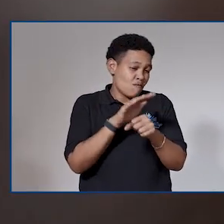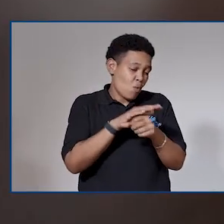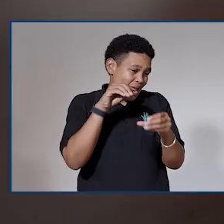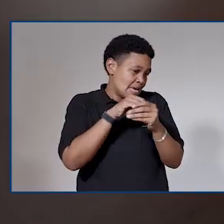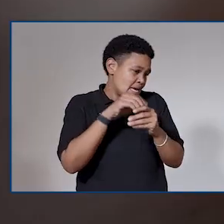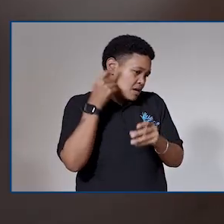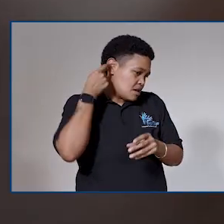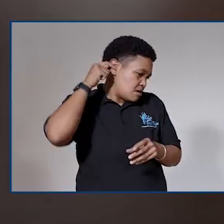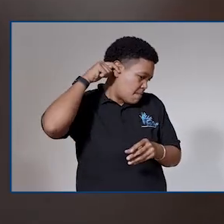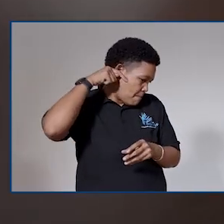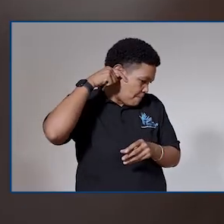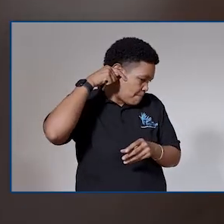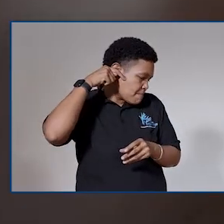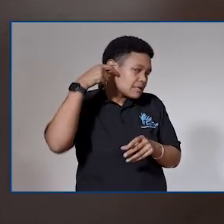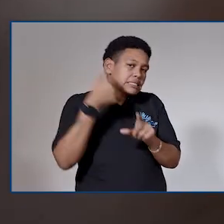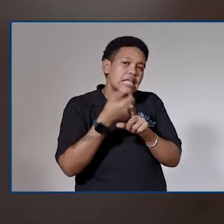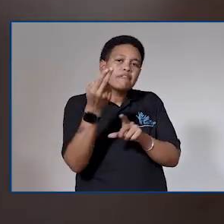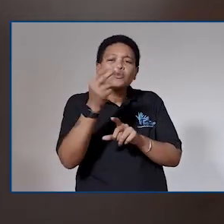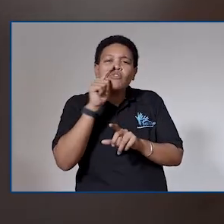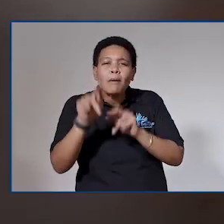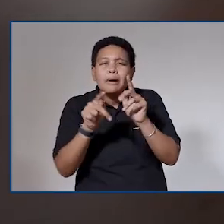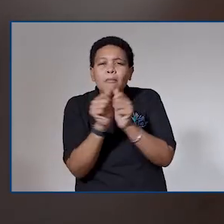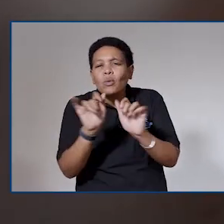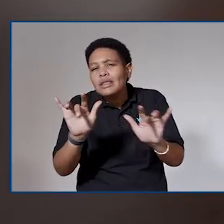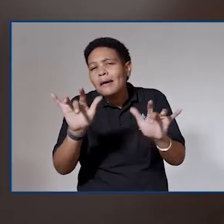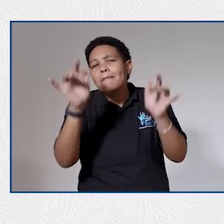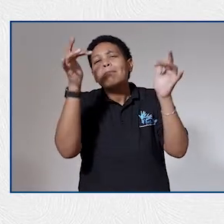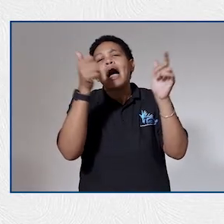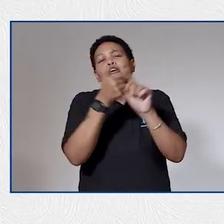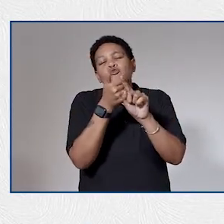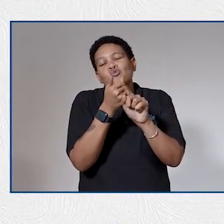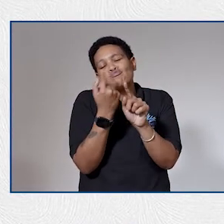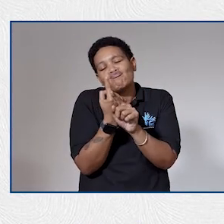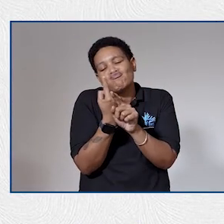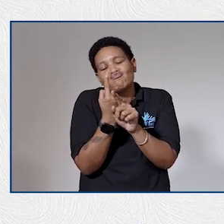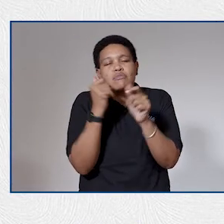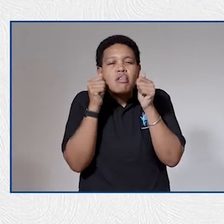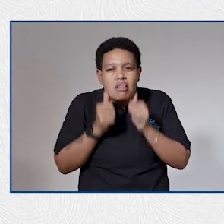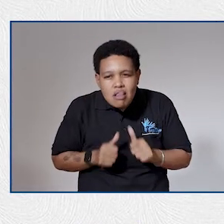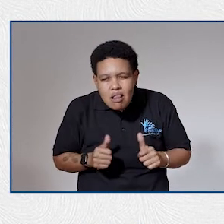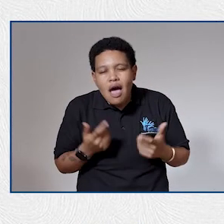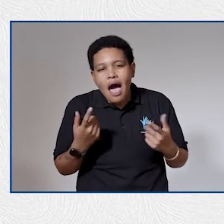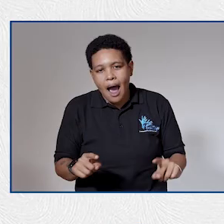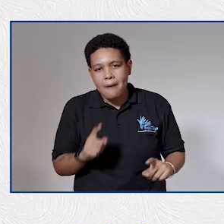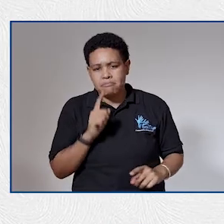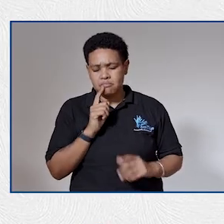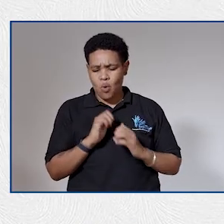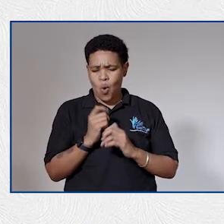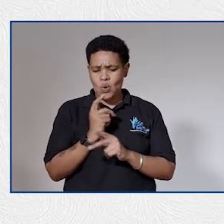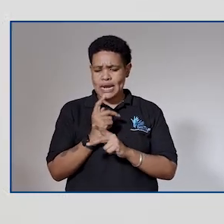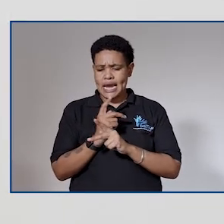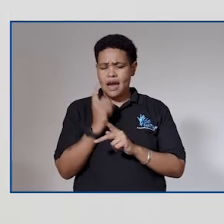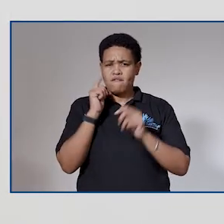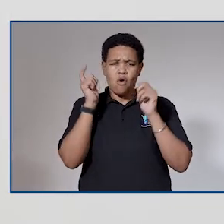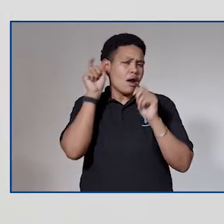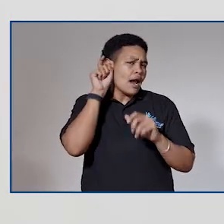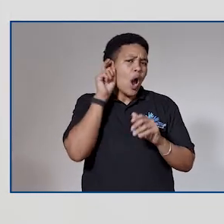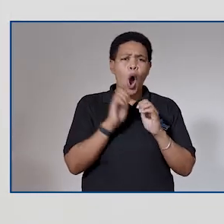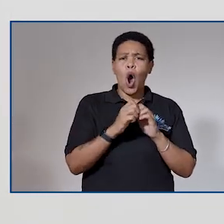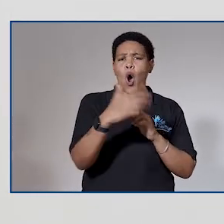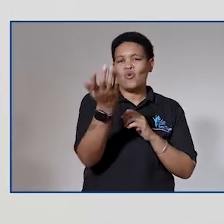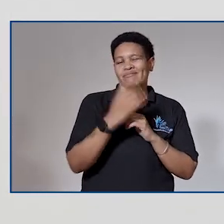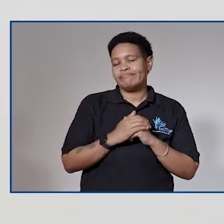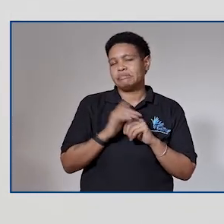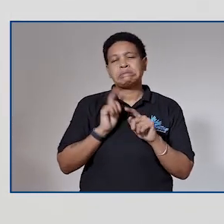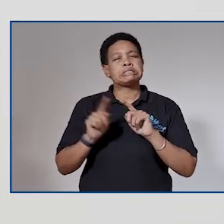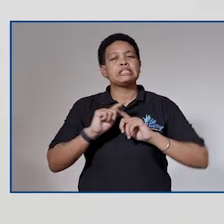used for persons with a mild to moderately severe hearing loss. Tips to care for hearing aids. There are different types